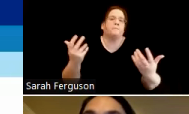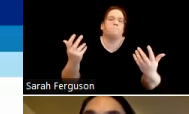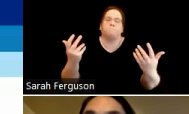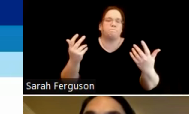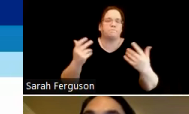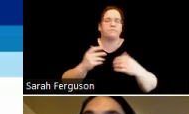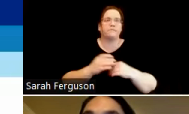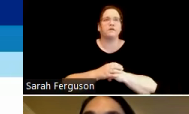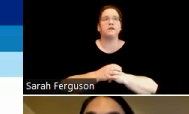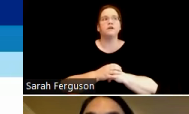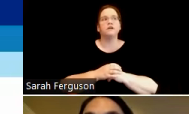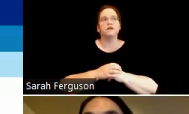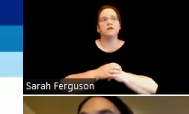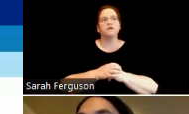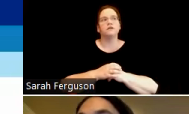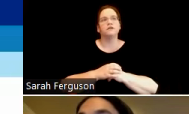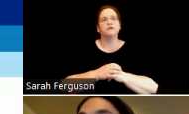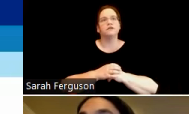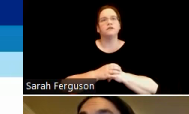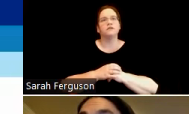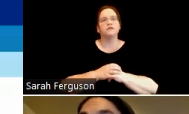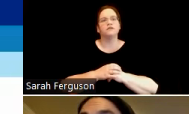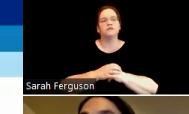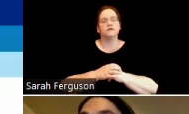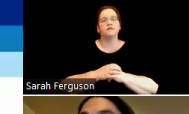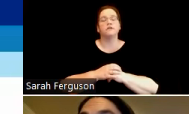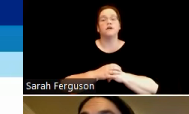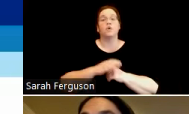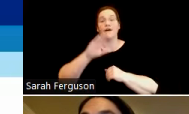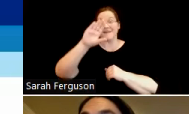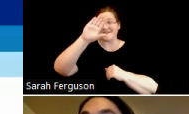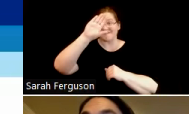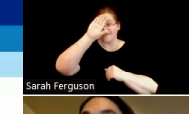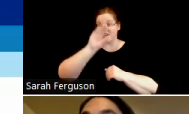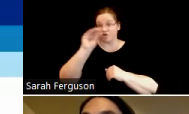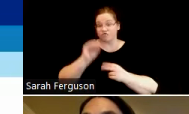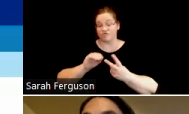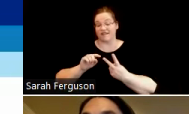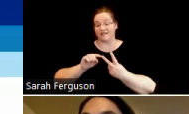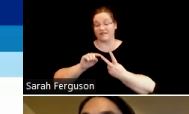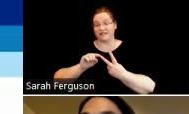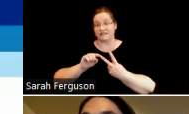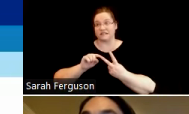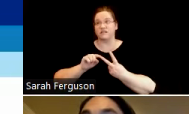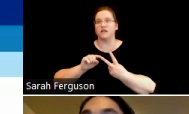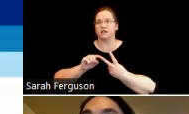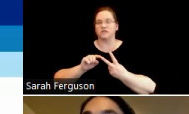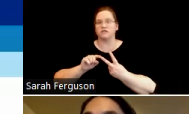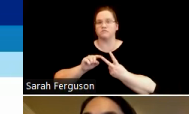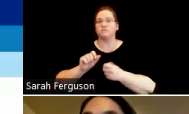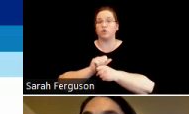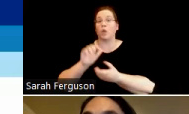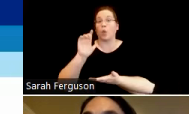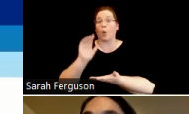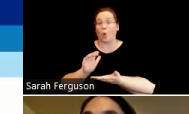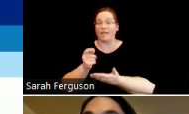Some people are, while the fever rate in the Moderna was certainly low, it was a